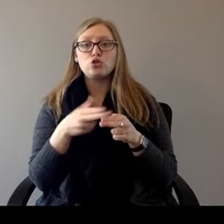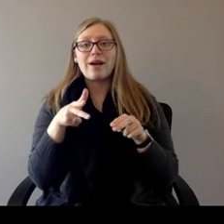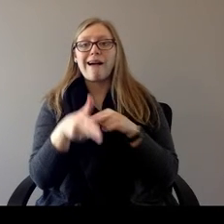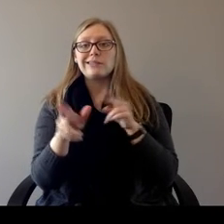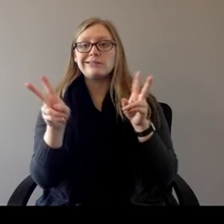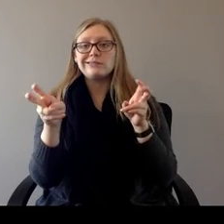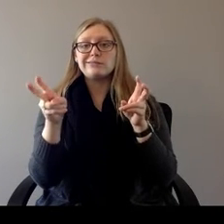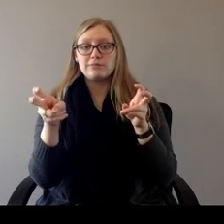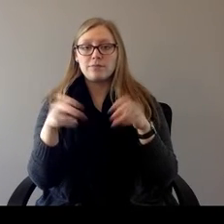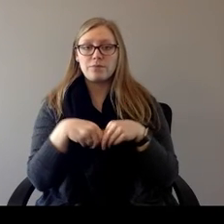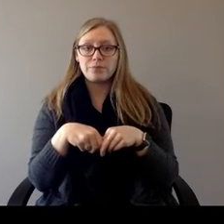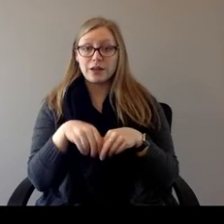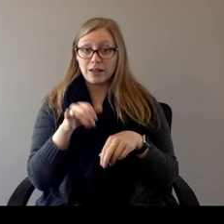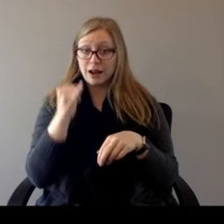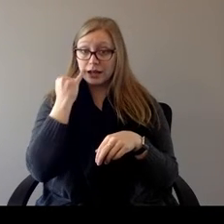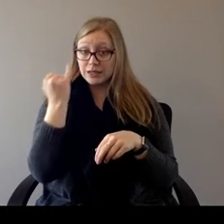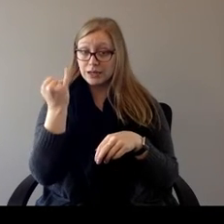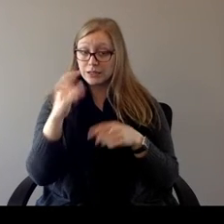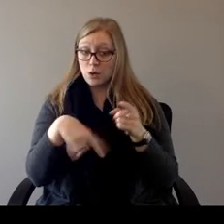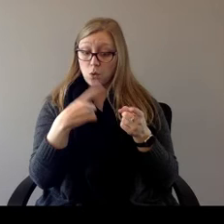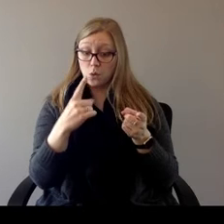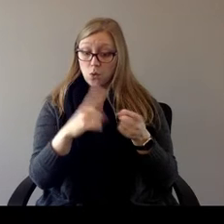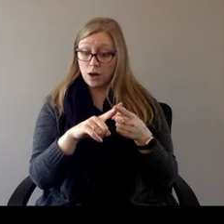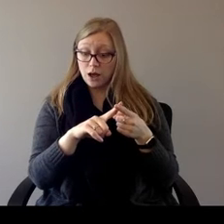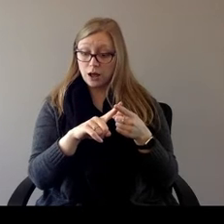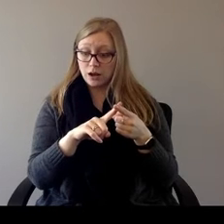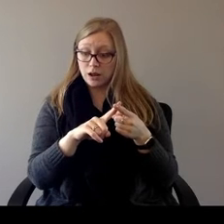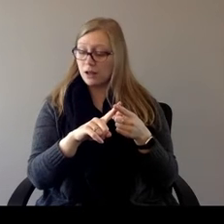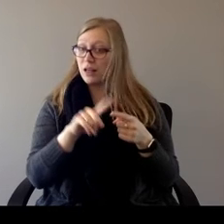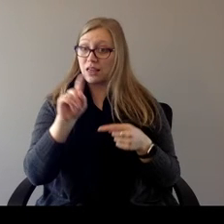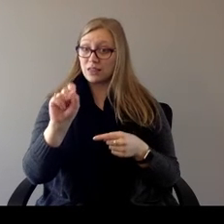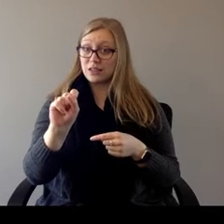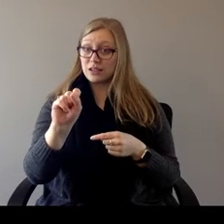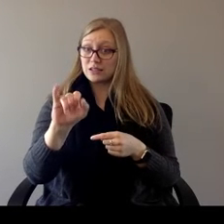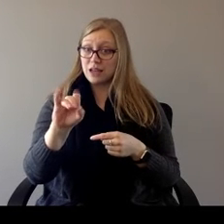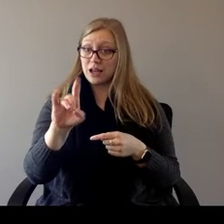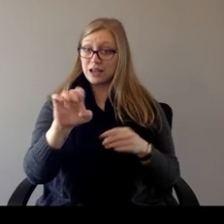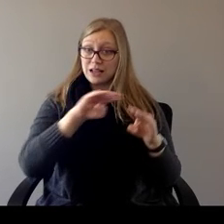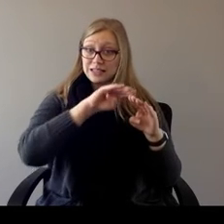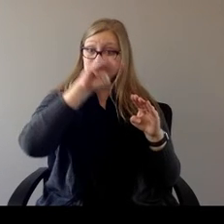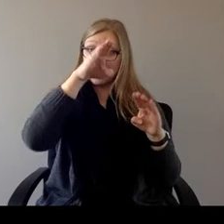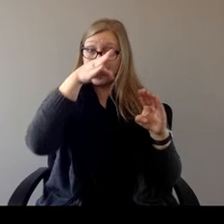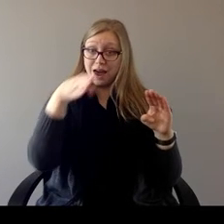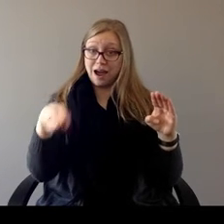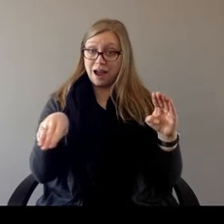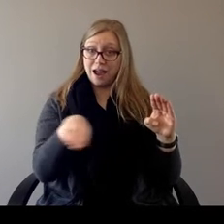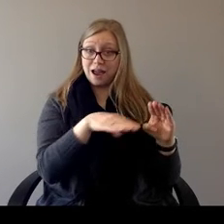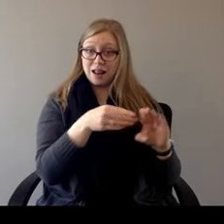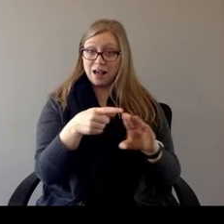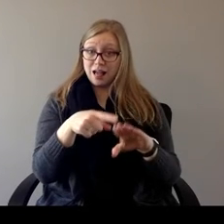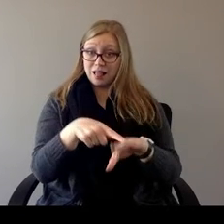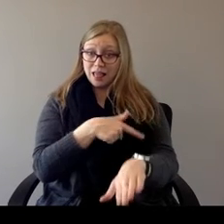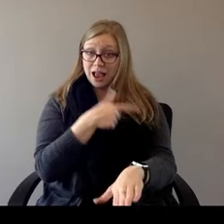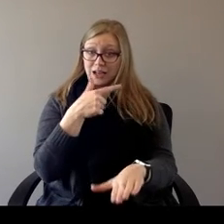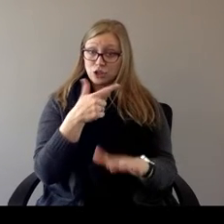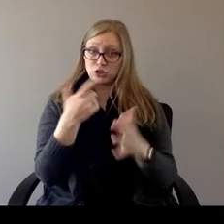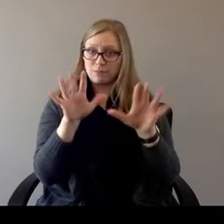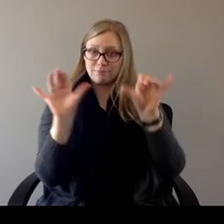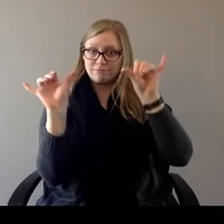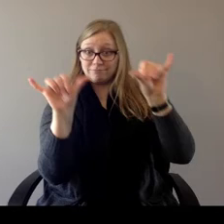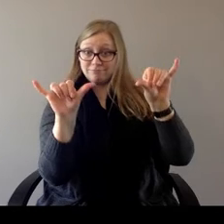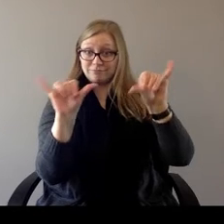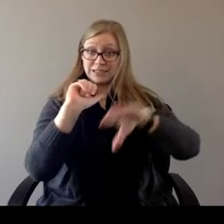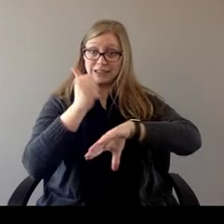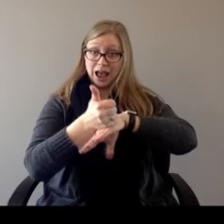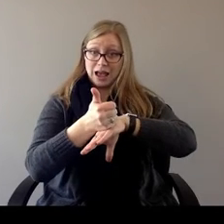that once you have the side lengths fixed, there's only one possible triangle that you can make out of those 3 sides. And no matter